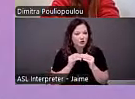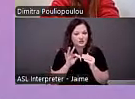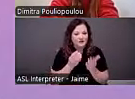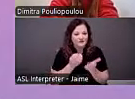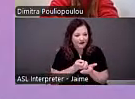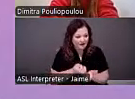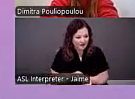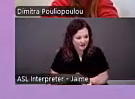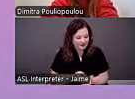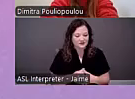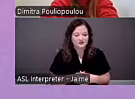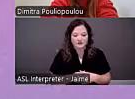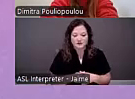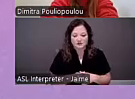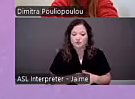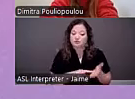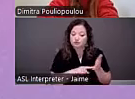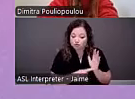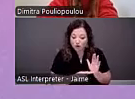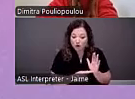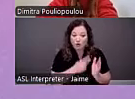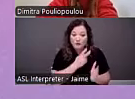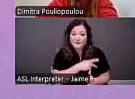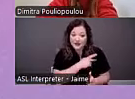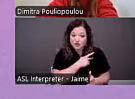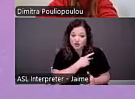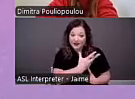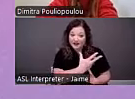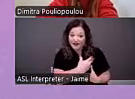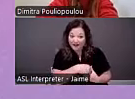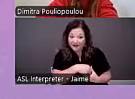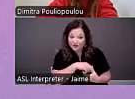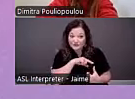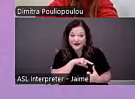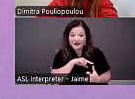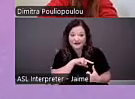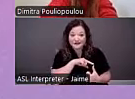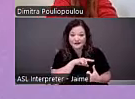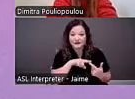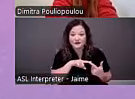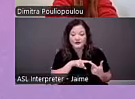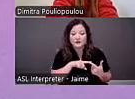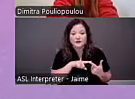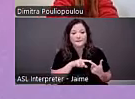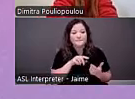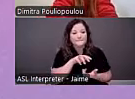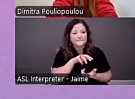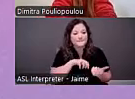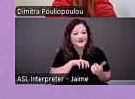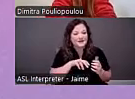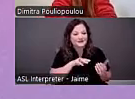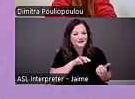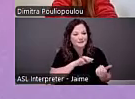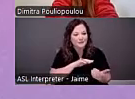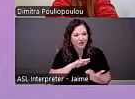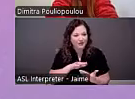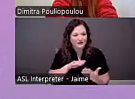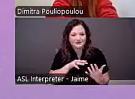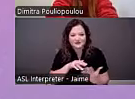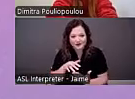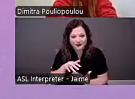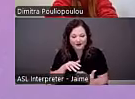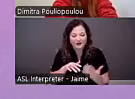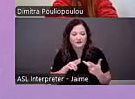review showed limited patient engagement, the mixed method study revealing real-world barriers and